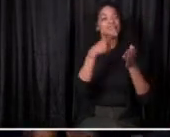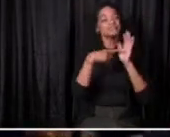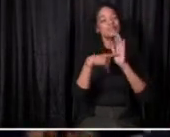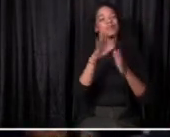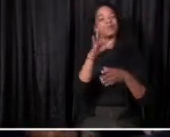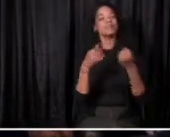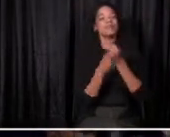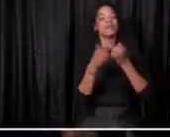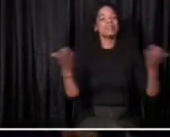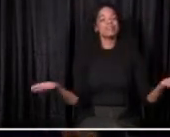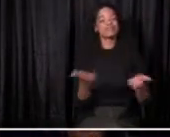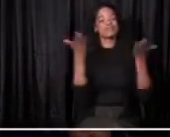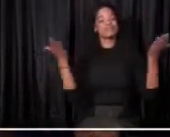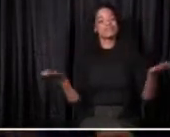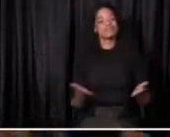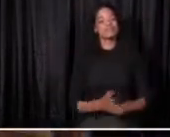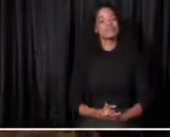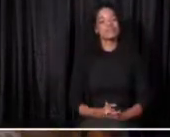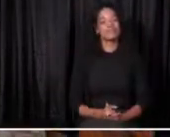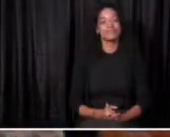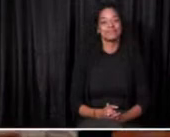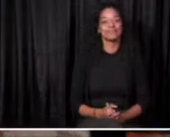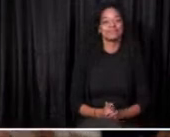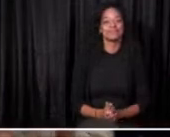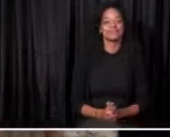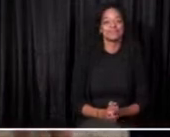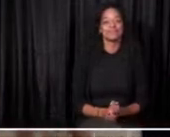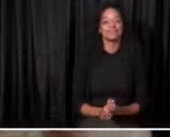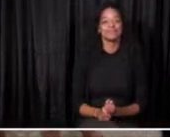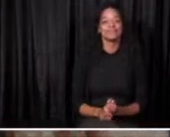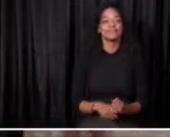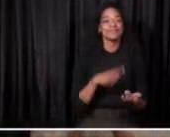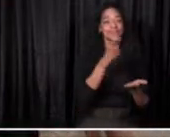you because you helped it make it happen.